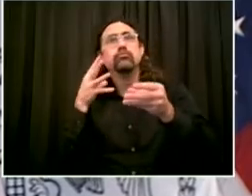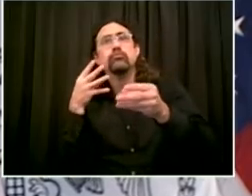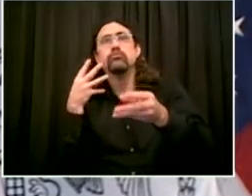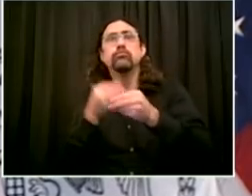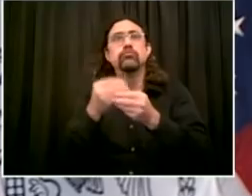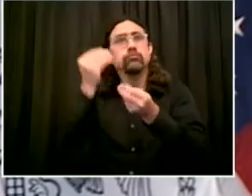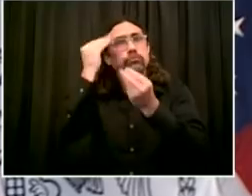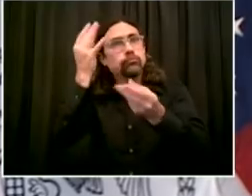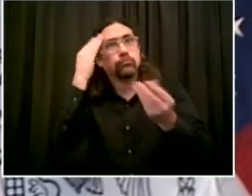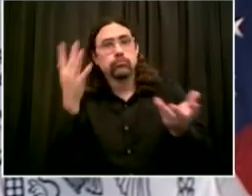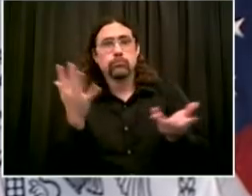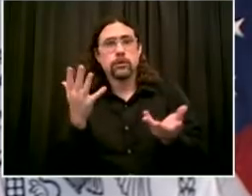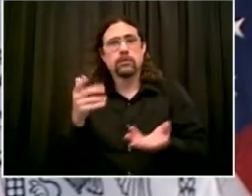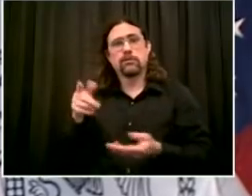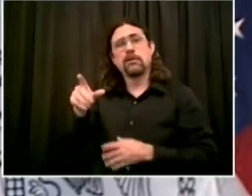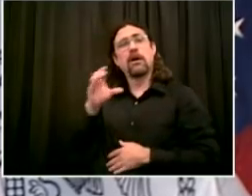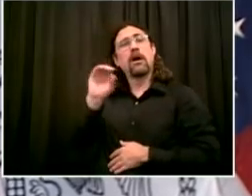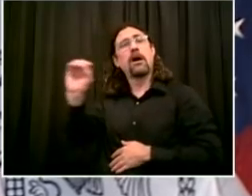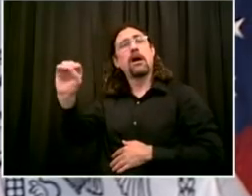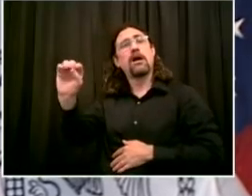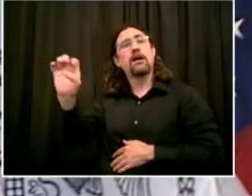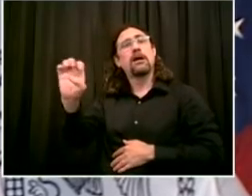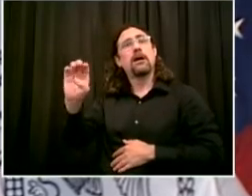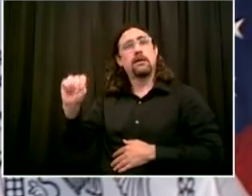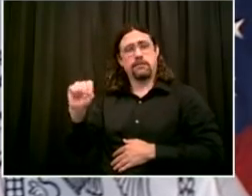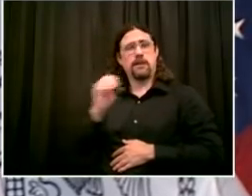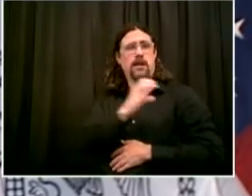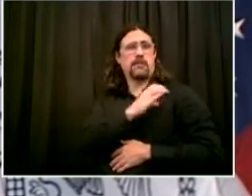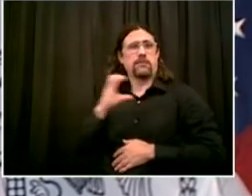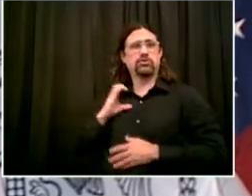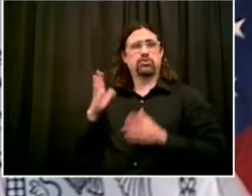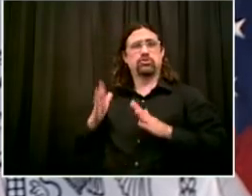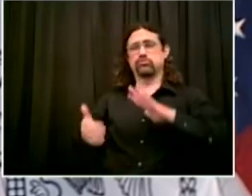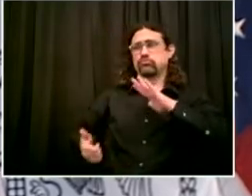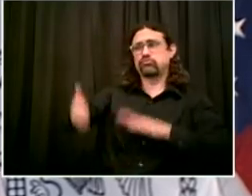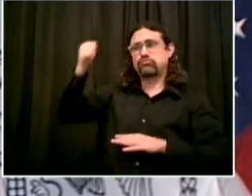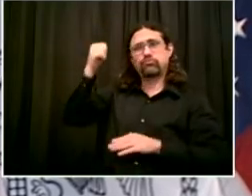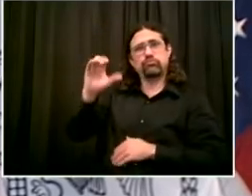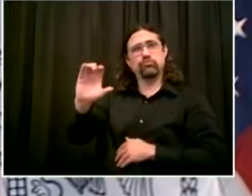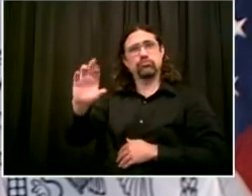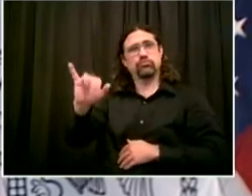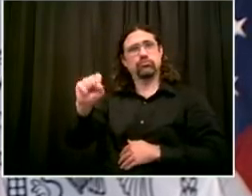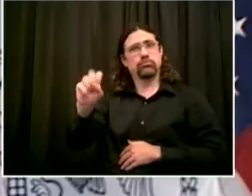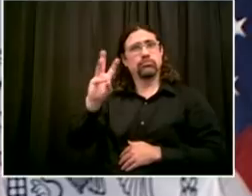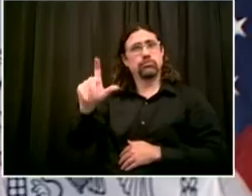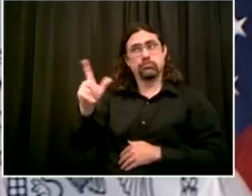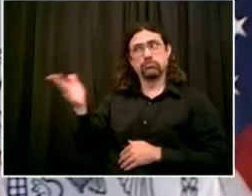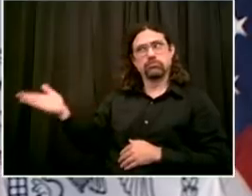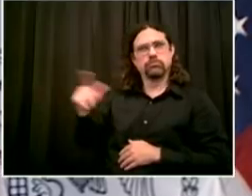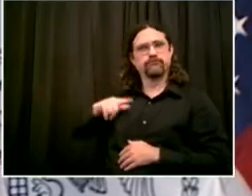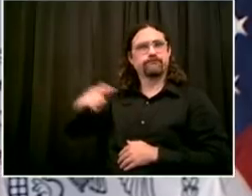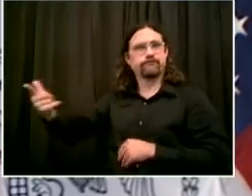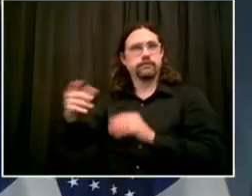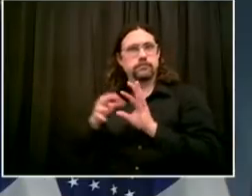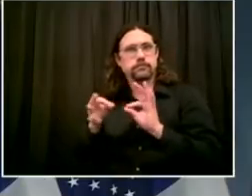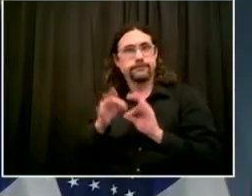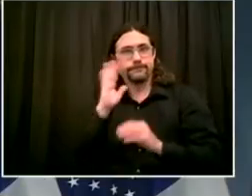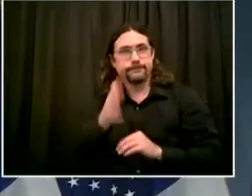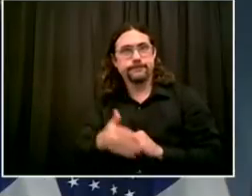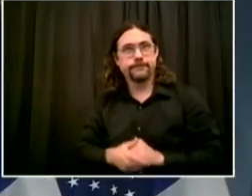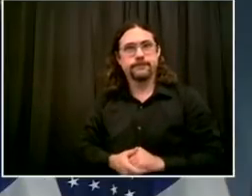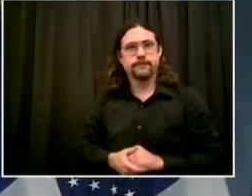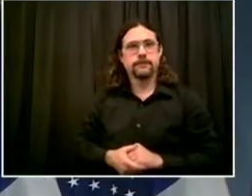Deanne Criswell. Thank you, Mayor. As the Mayor said, Tropical Storm Isaias is expected to bring